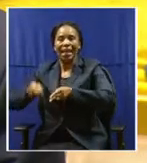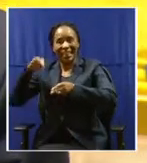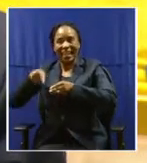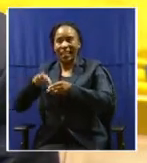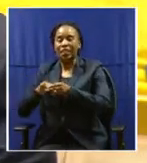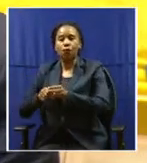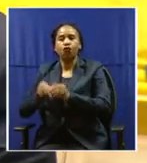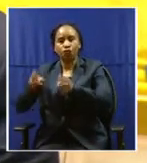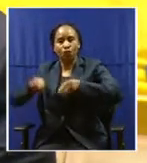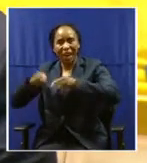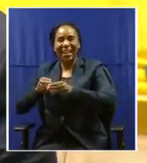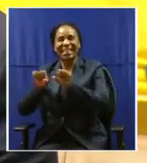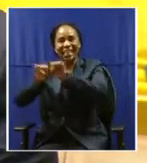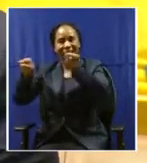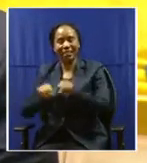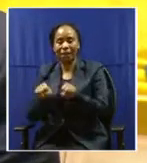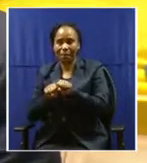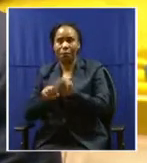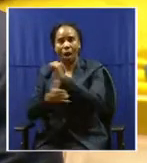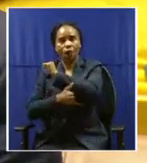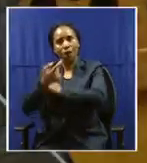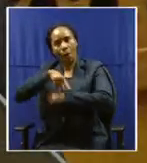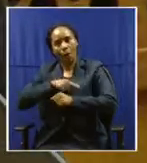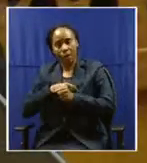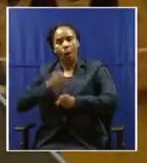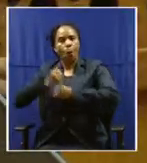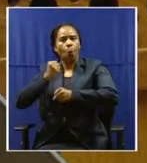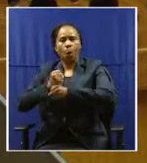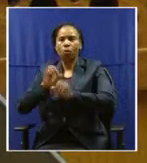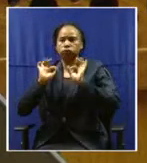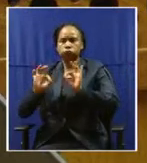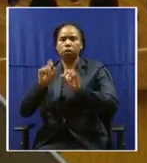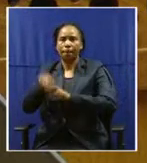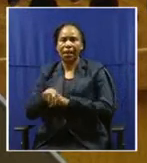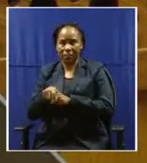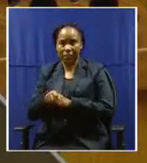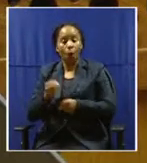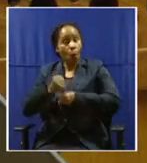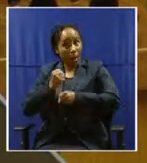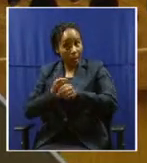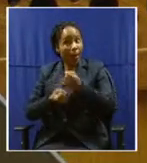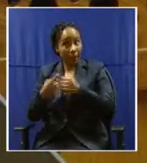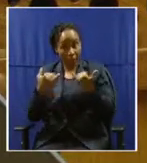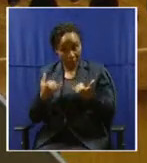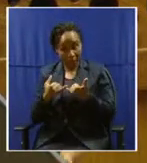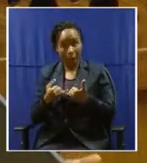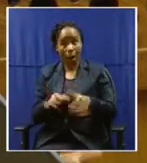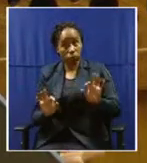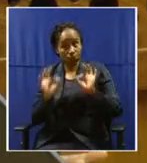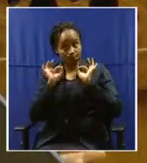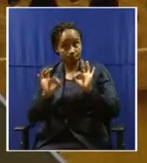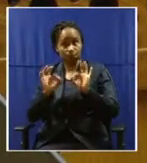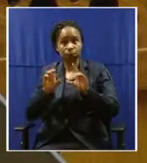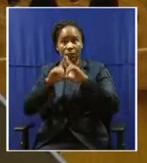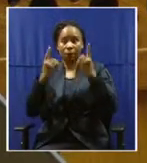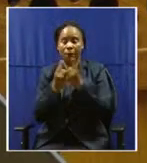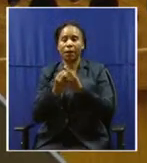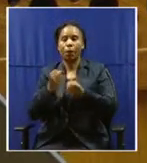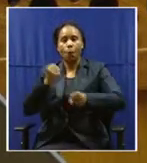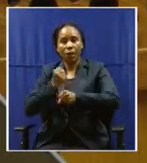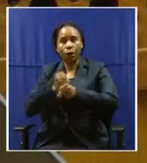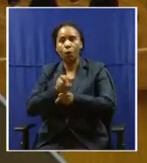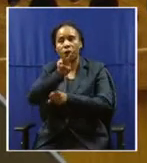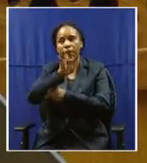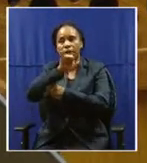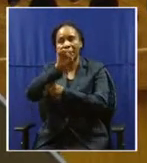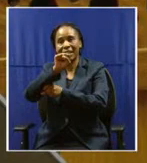country. Now, work is underway with the relevant departments to reform our visa immigration regime